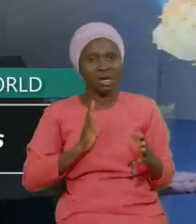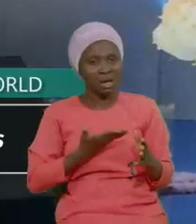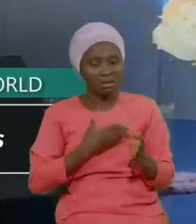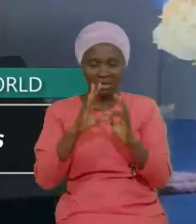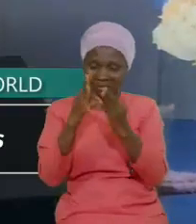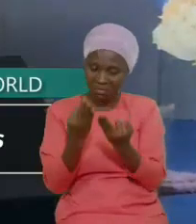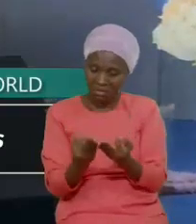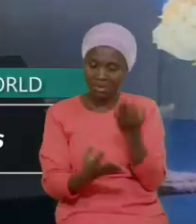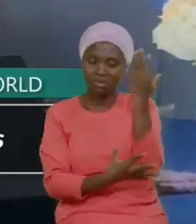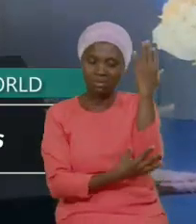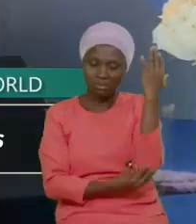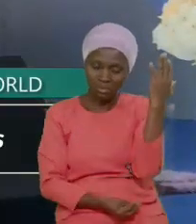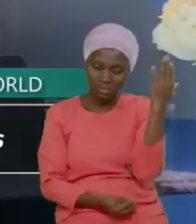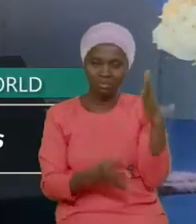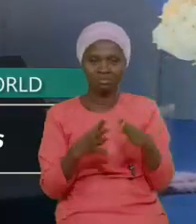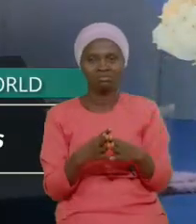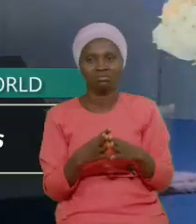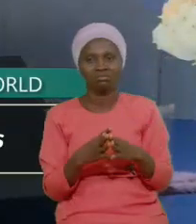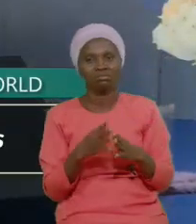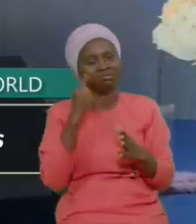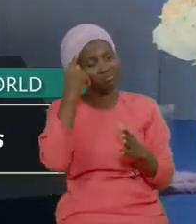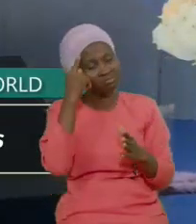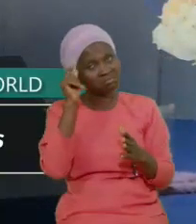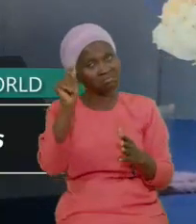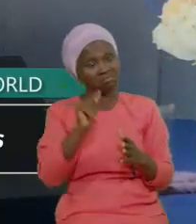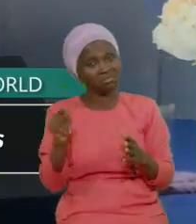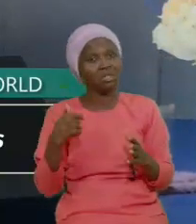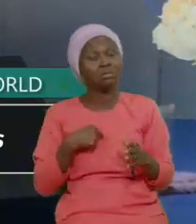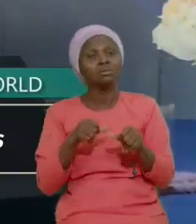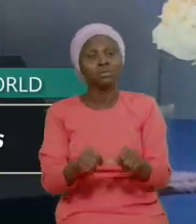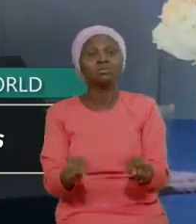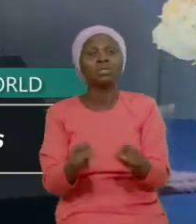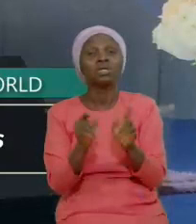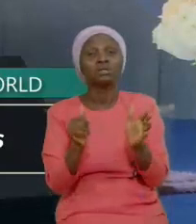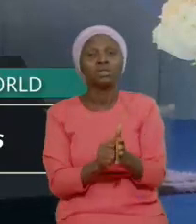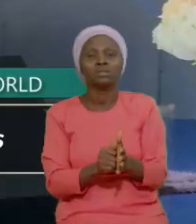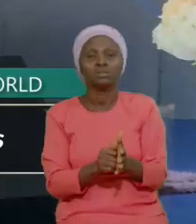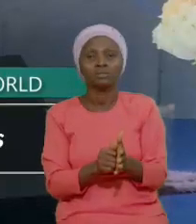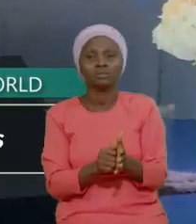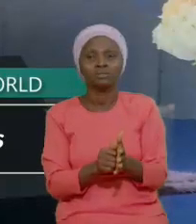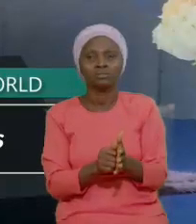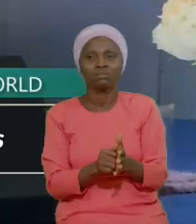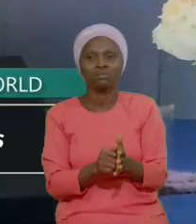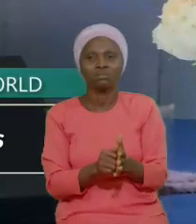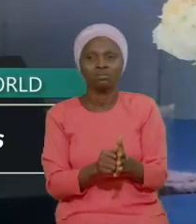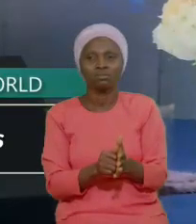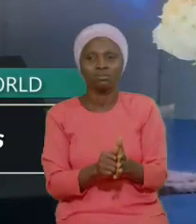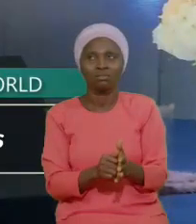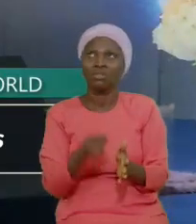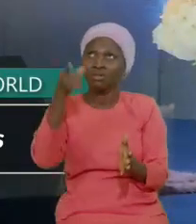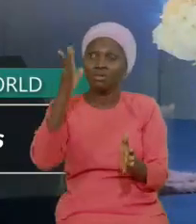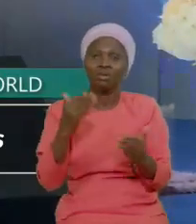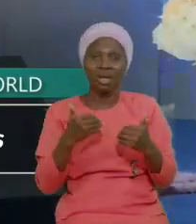is poor. And therefore we remain like that. God had a purpose